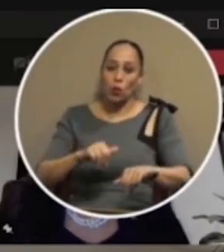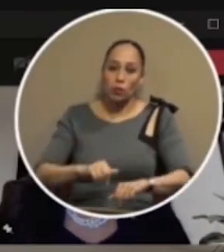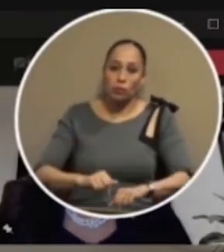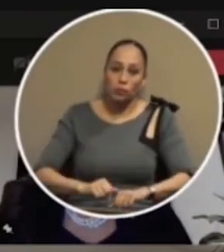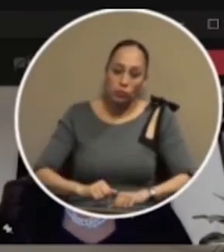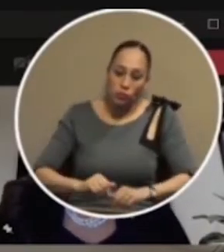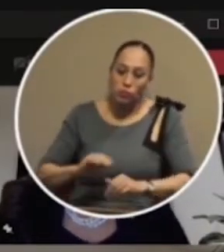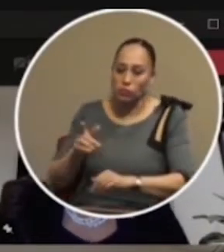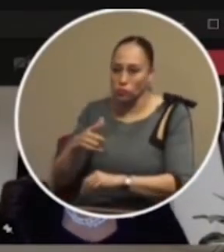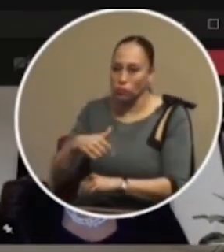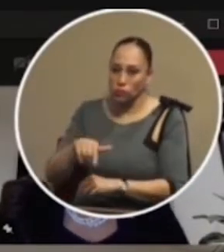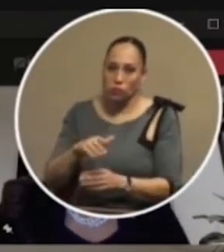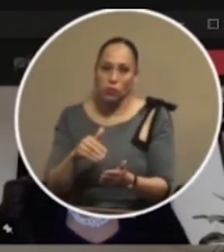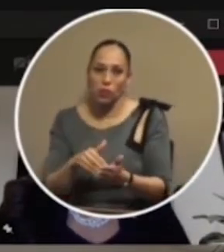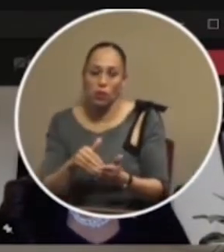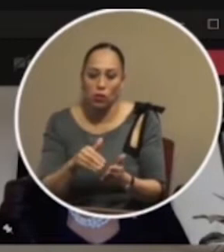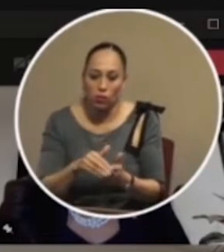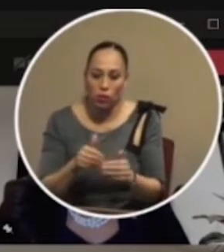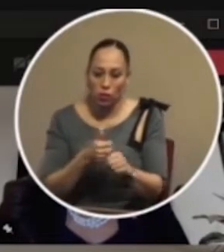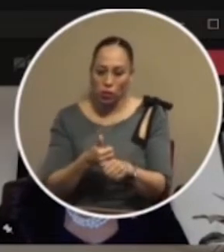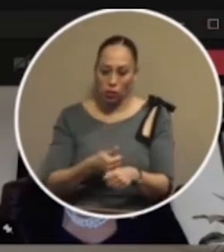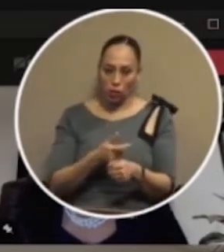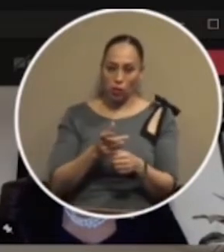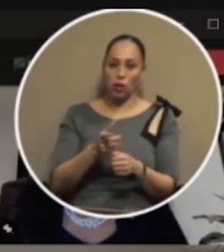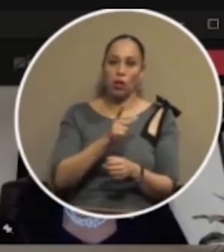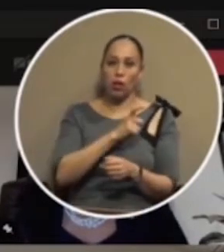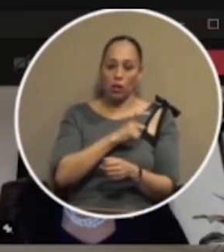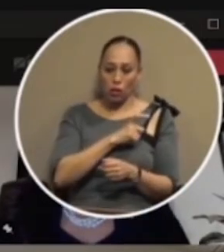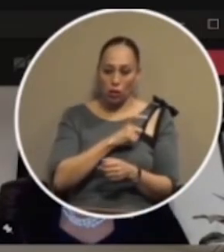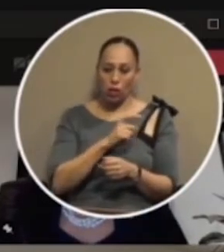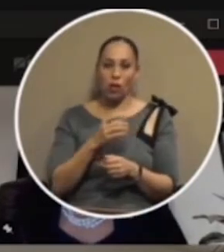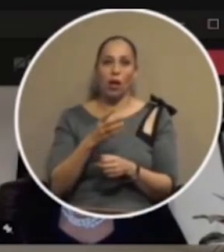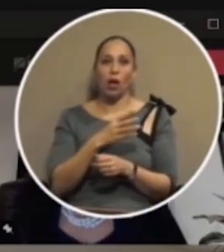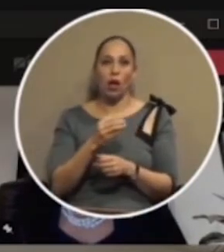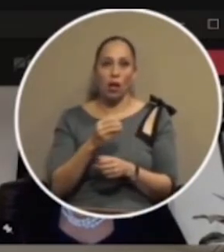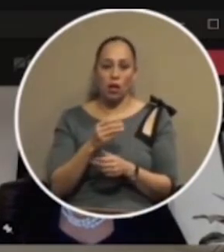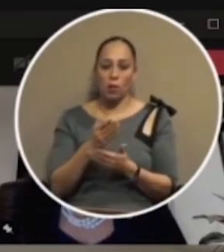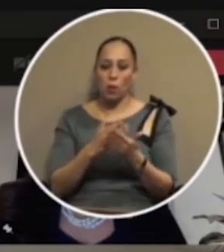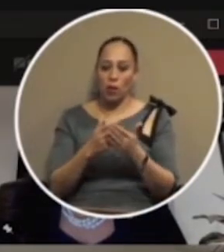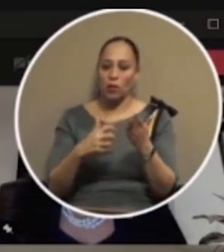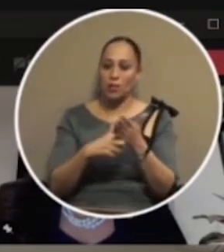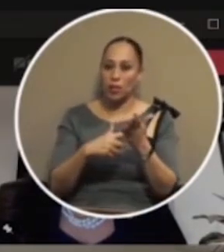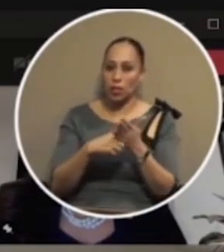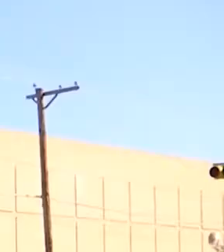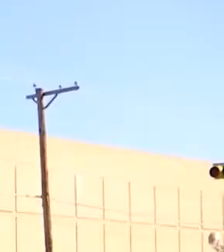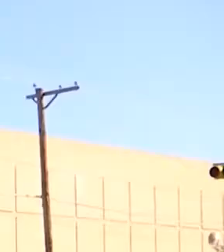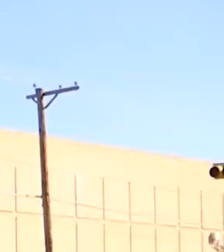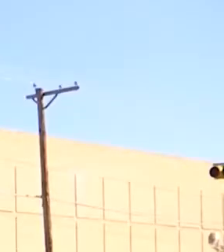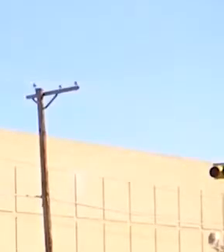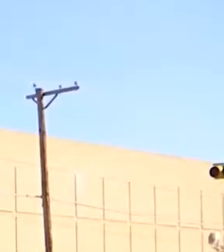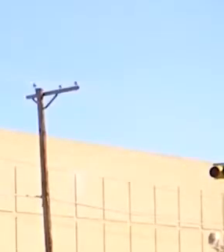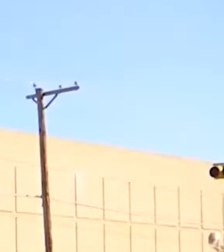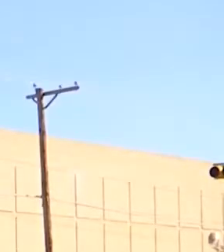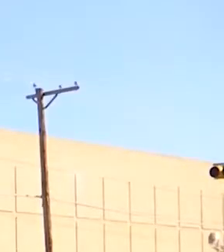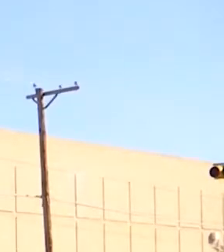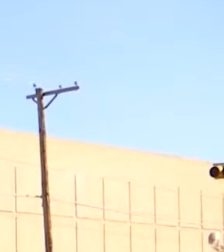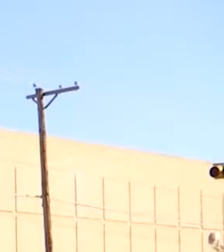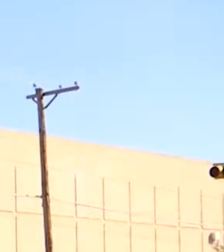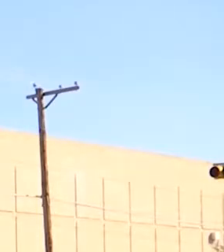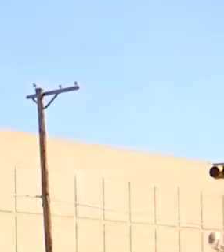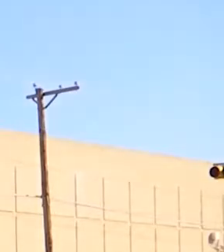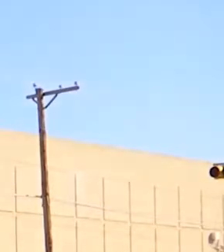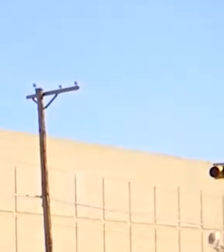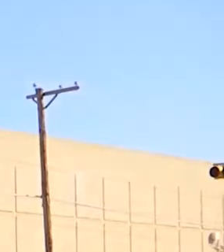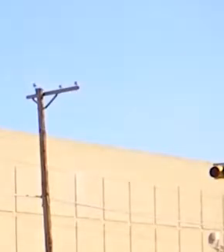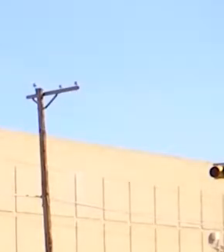are often, our code enforcement officers and our law enforcement officers are required to issue citations for other violations, and they are traditionally